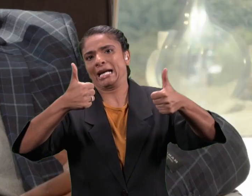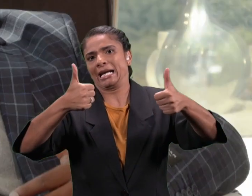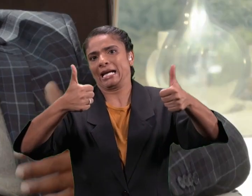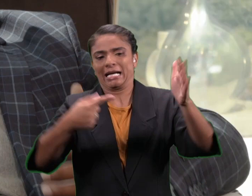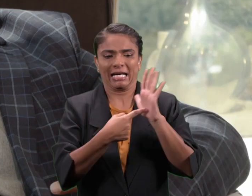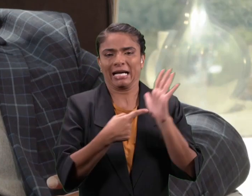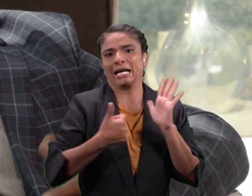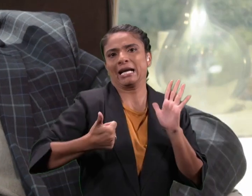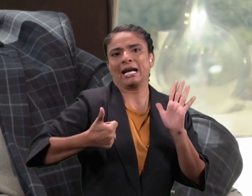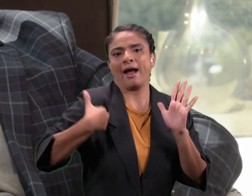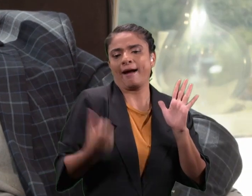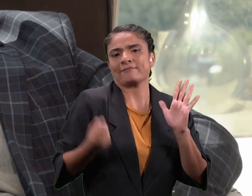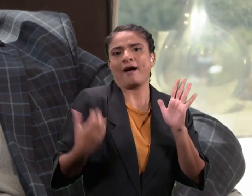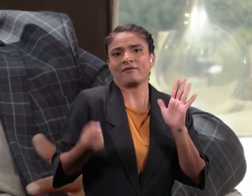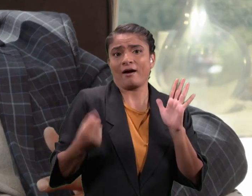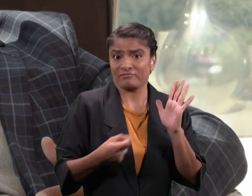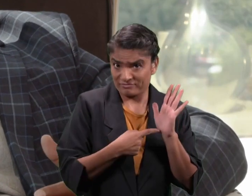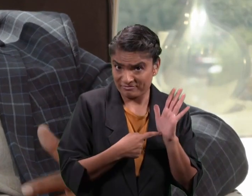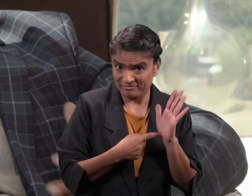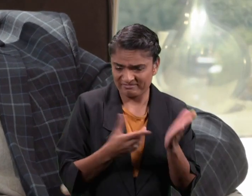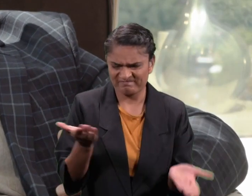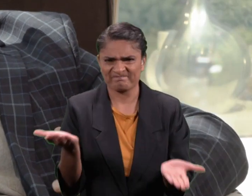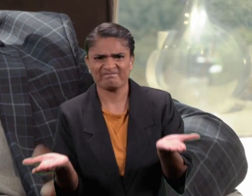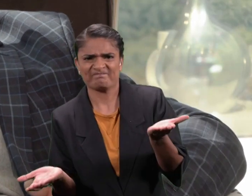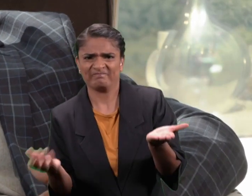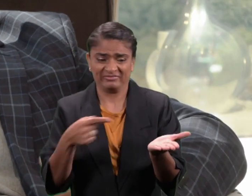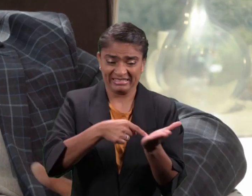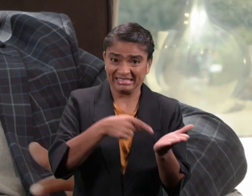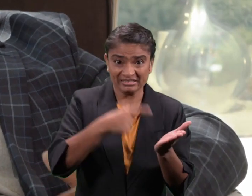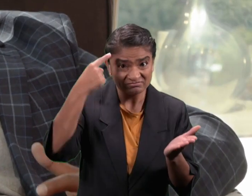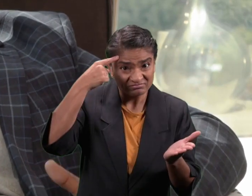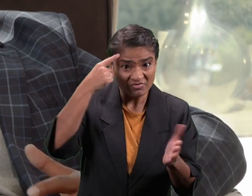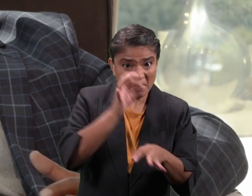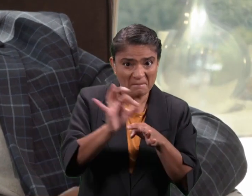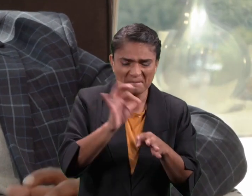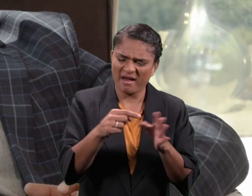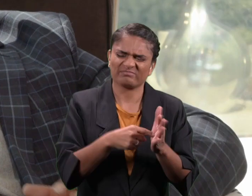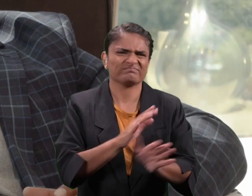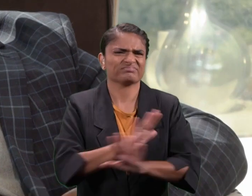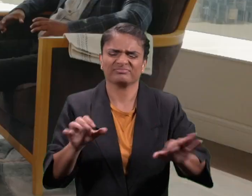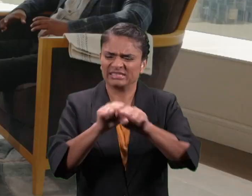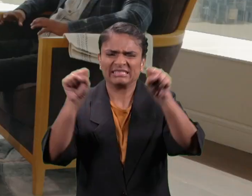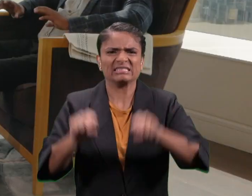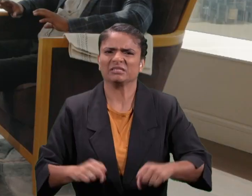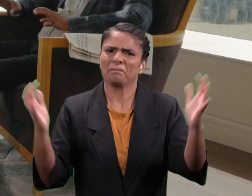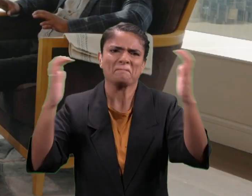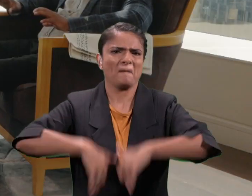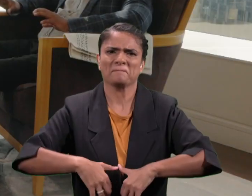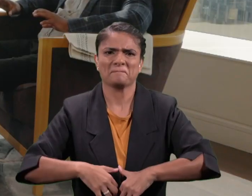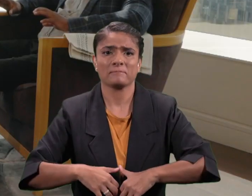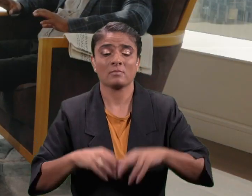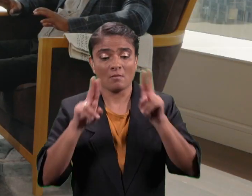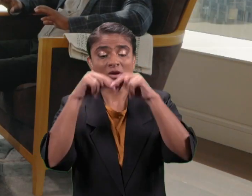we can look good? And if that's the intention, I think it defeats the whole purpose of the National